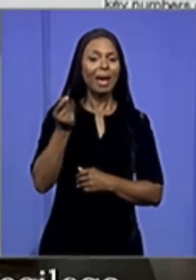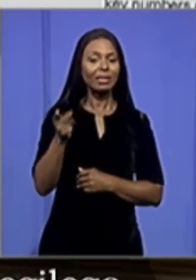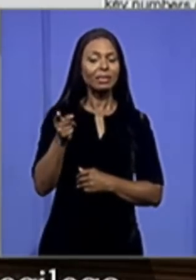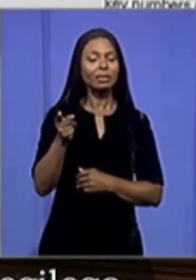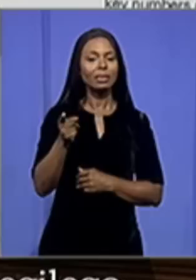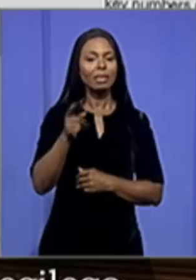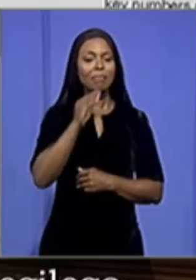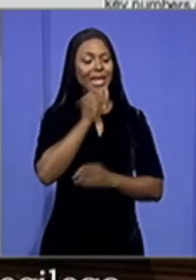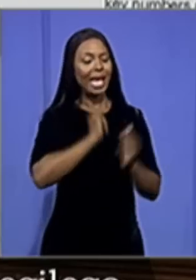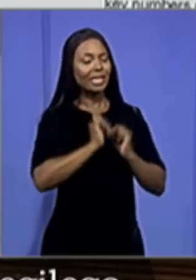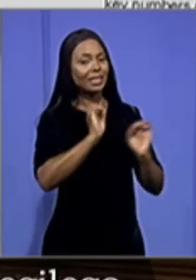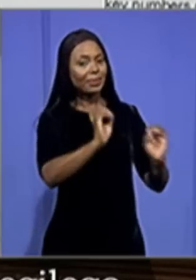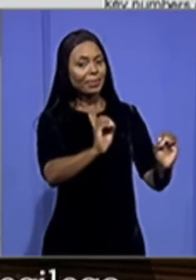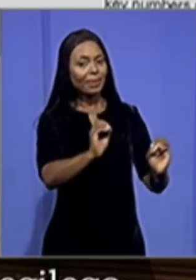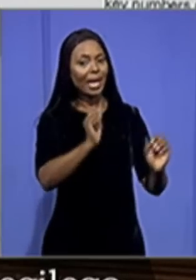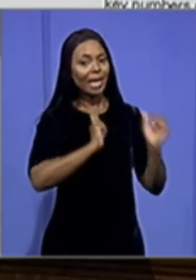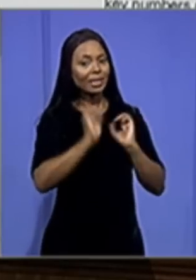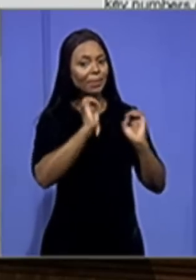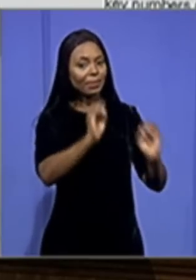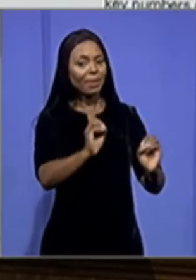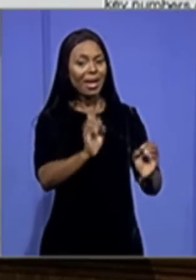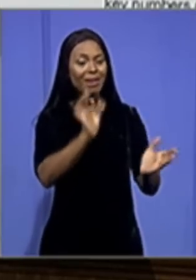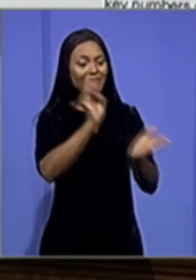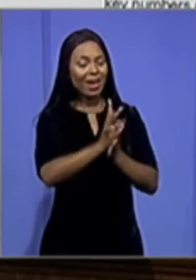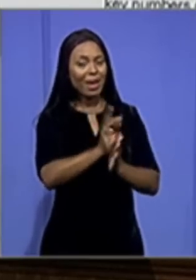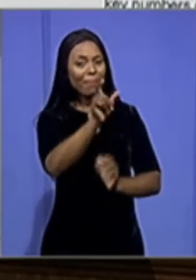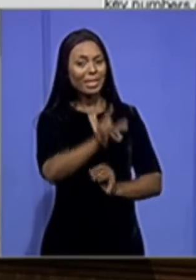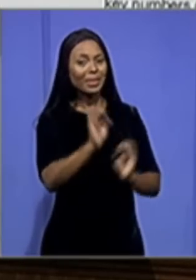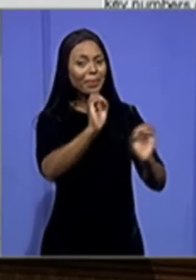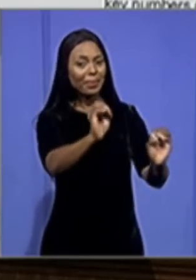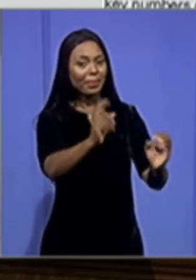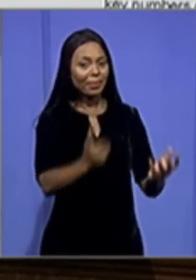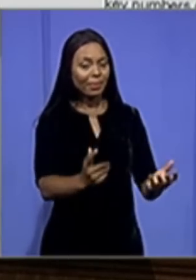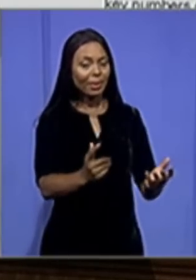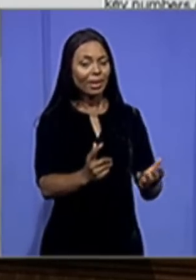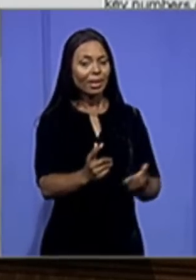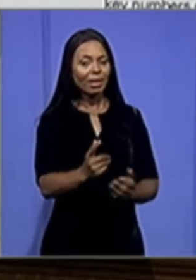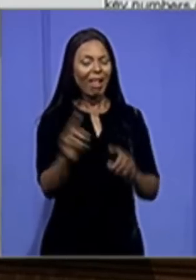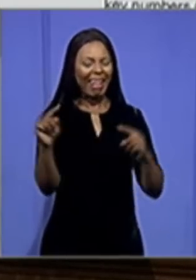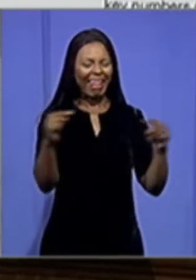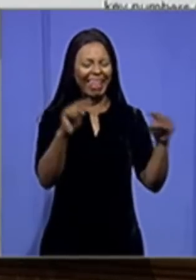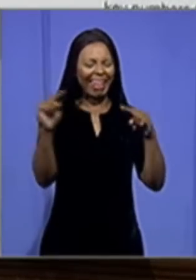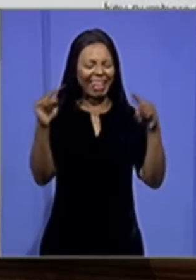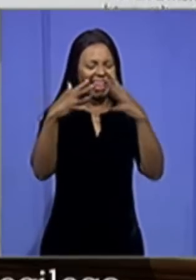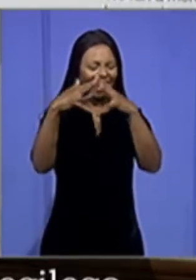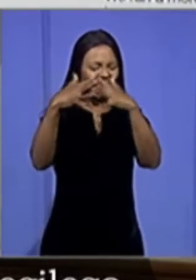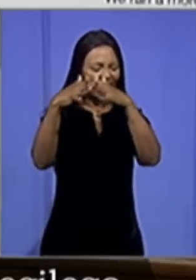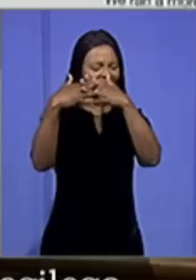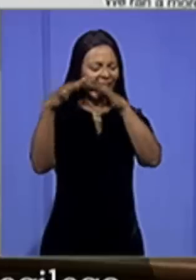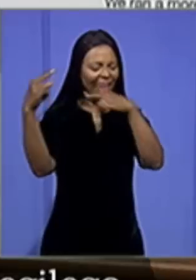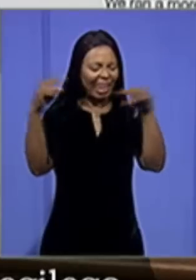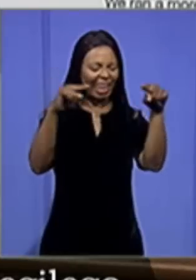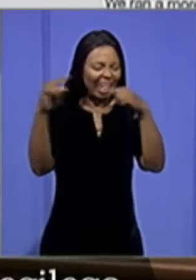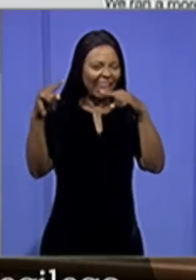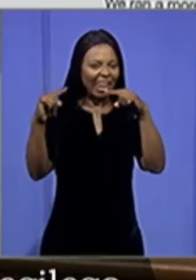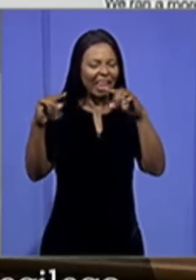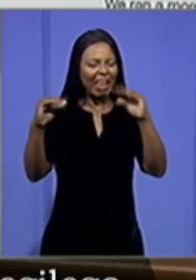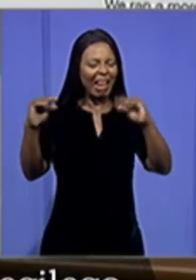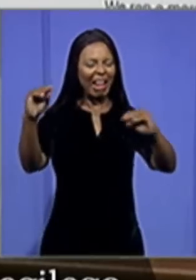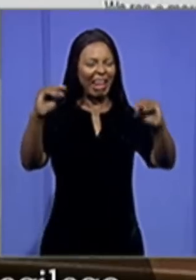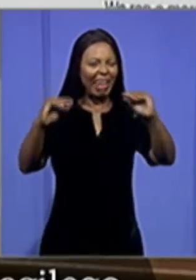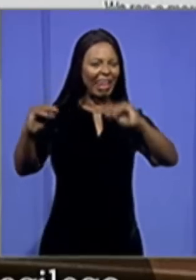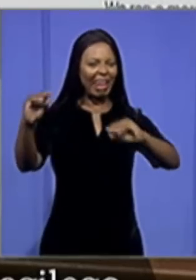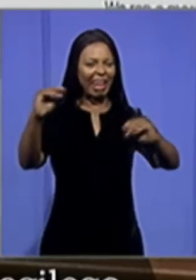working action. You didn't That's take not any true, action. You Senator. didn't fire anybody. You haven't That's not compensated true. a That's single not- victim. that's Let not me what I ask you said. this. Let me ask you this. There's families of victims here today.